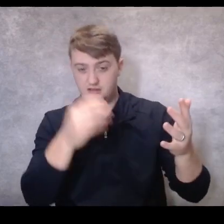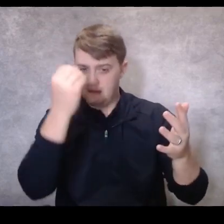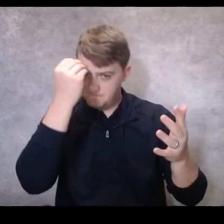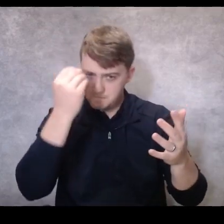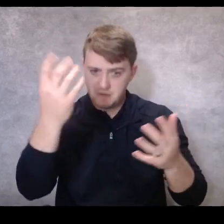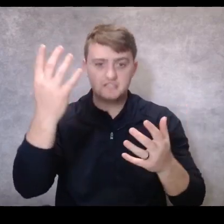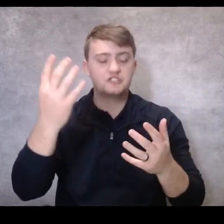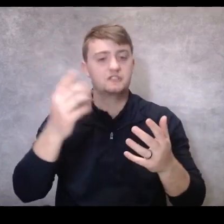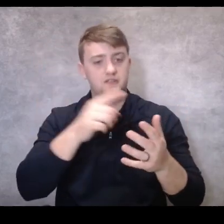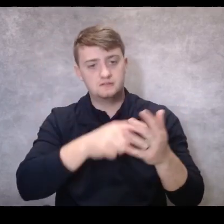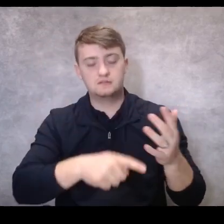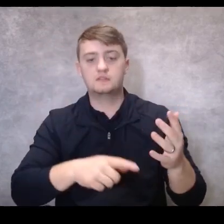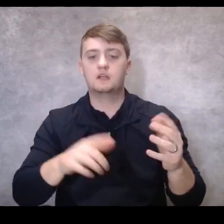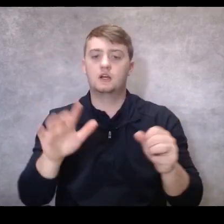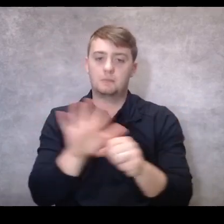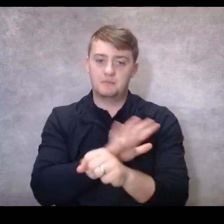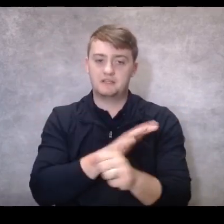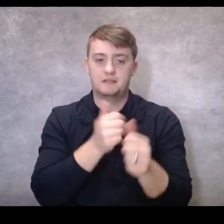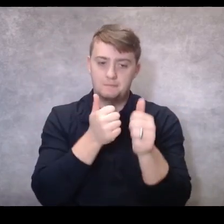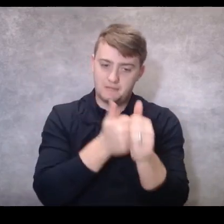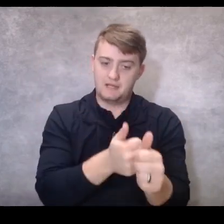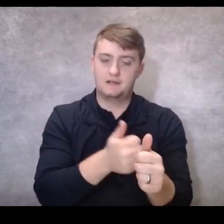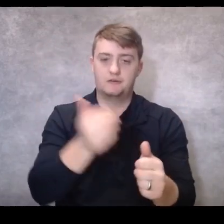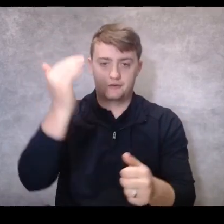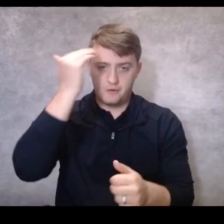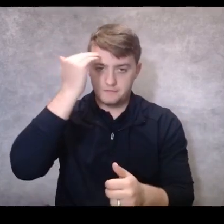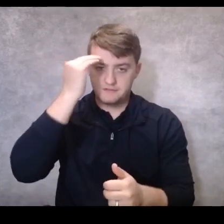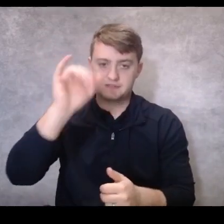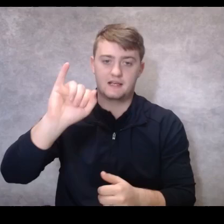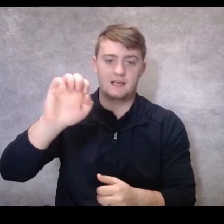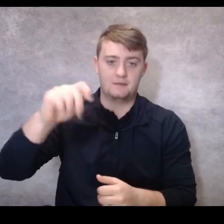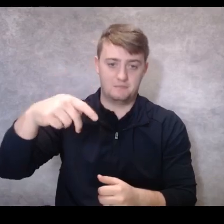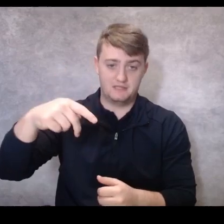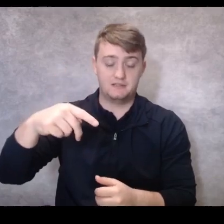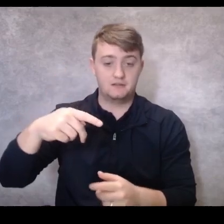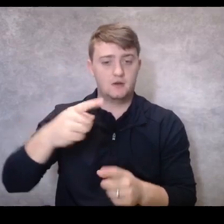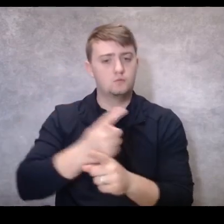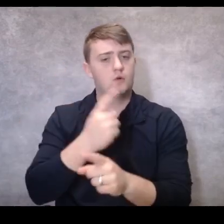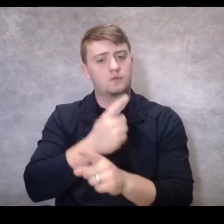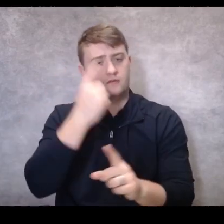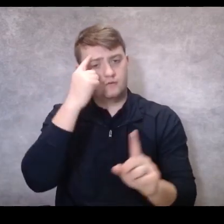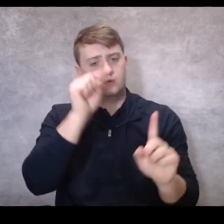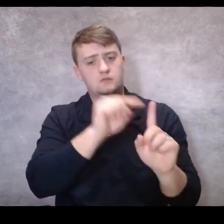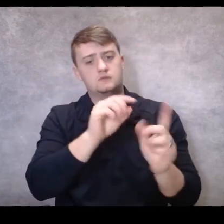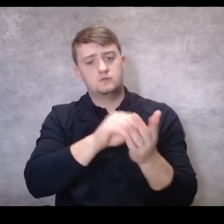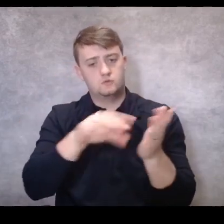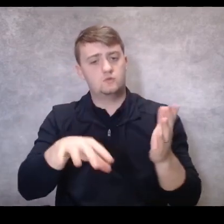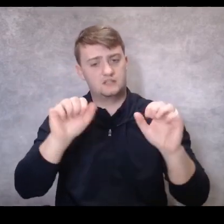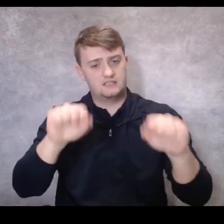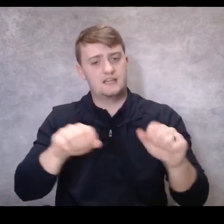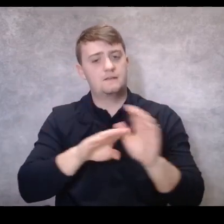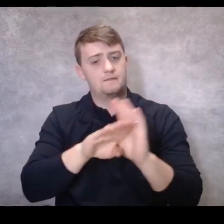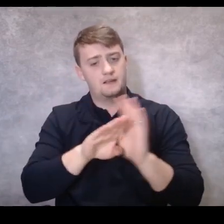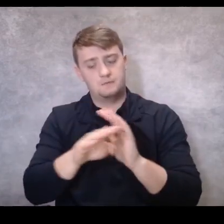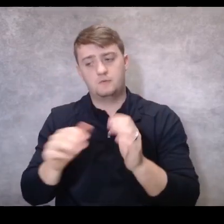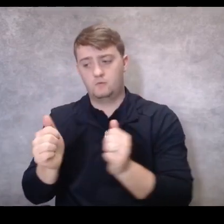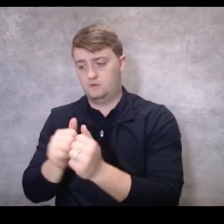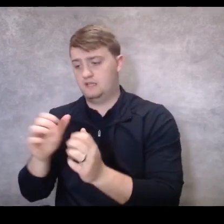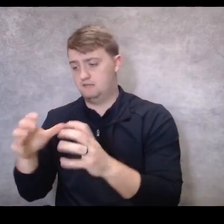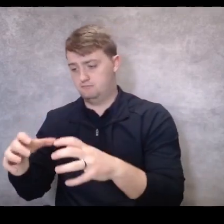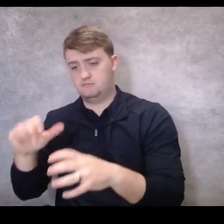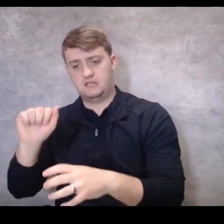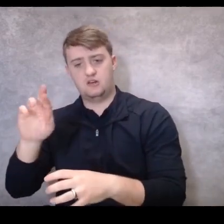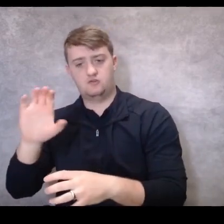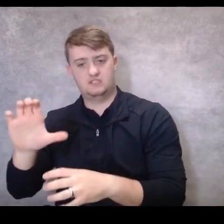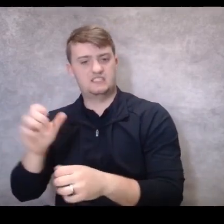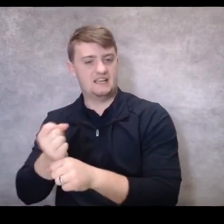data and information, a complete, compliant, and comprehensive IEP appropriate for the student can be developed by the